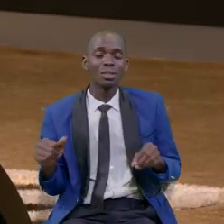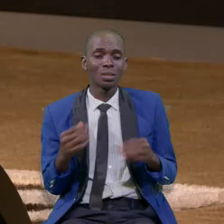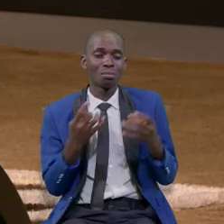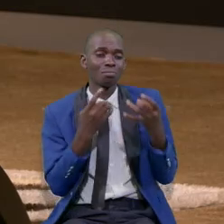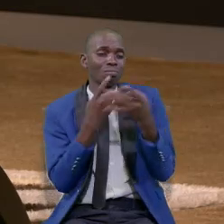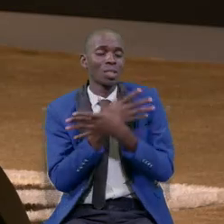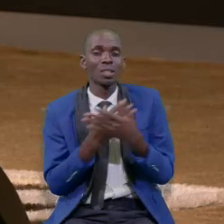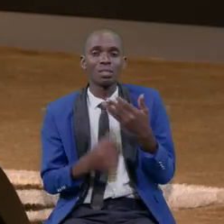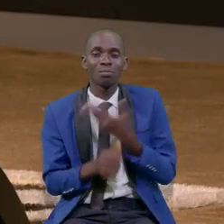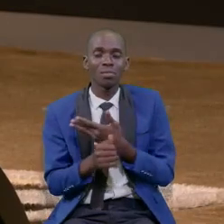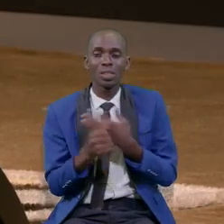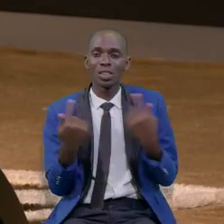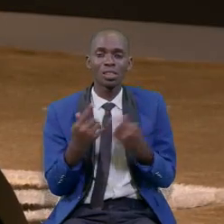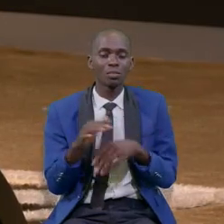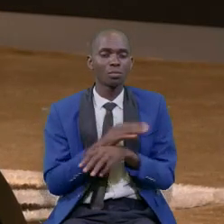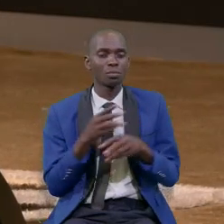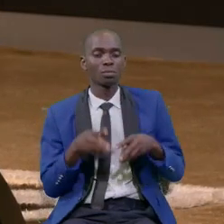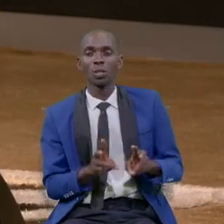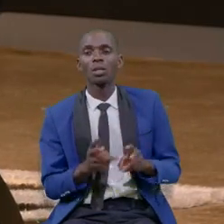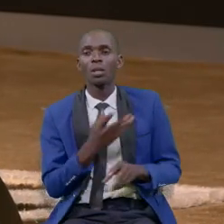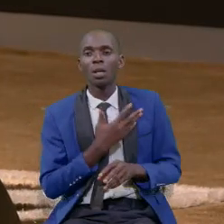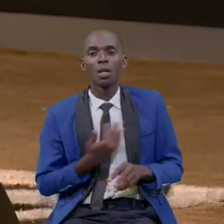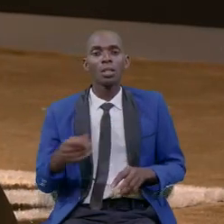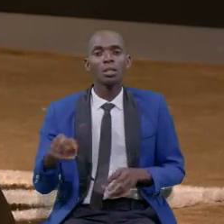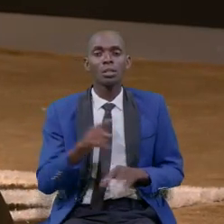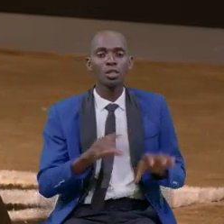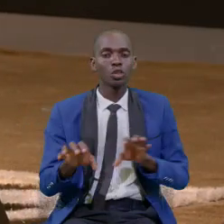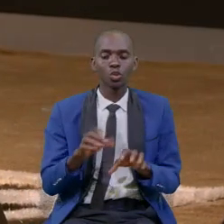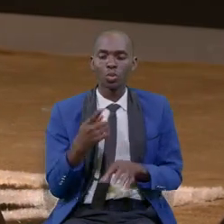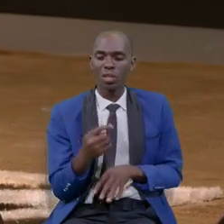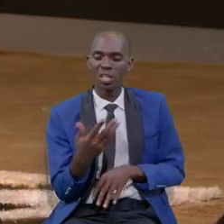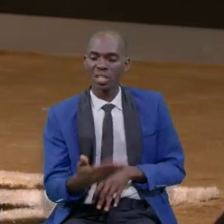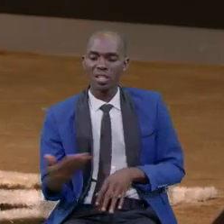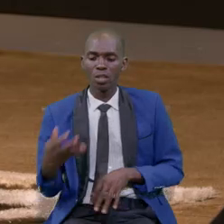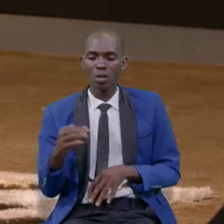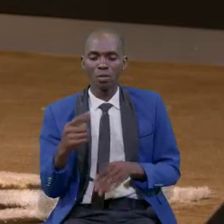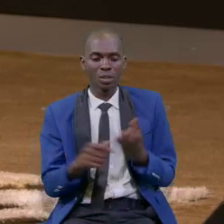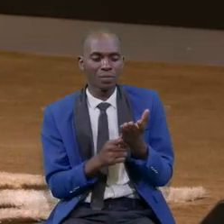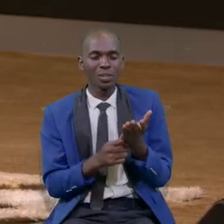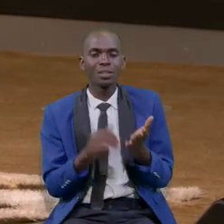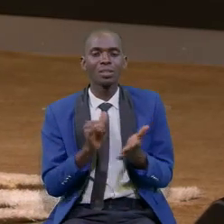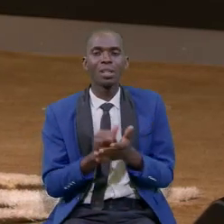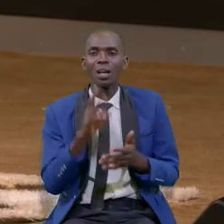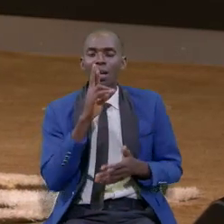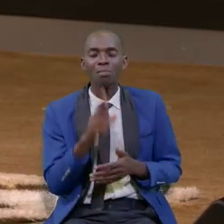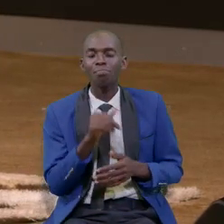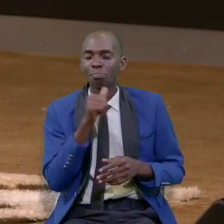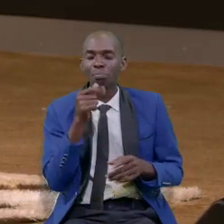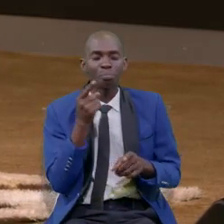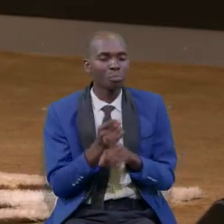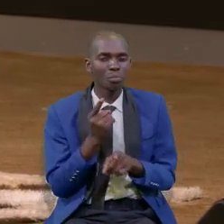abominable things, and they do the things of the flesh that are abominable to